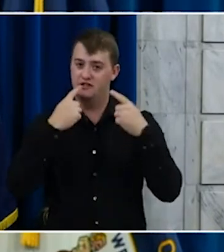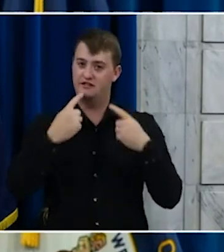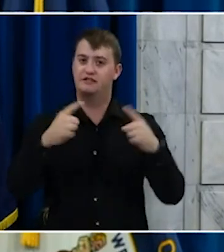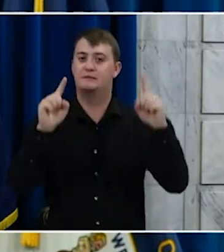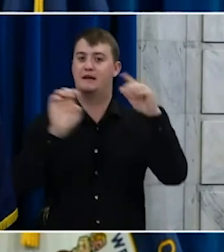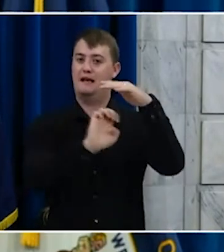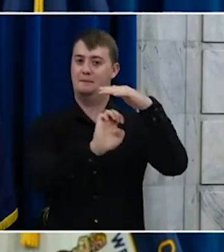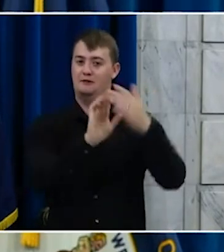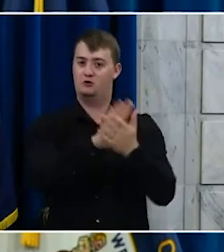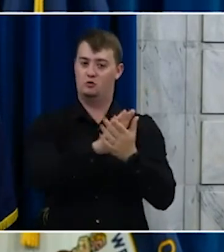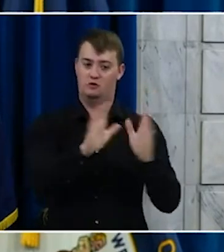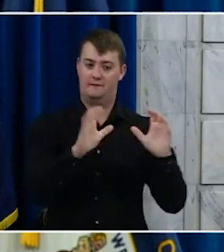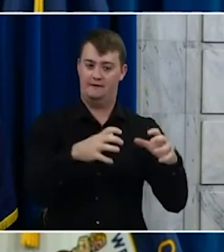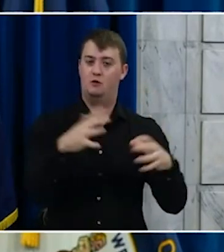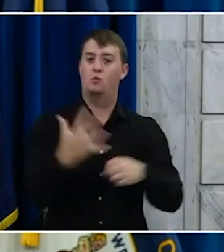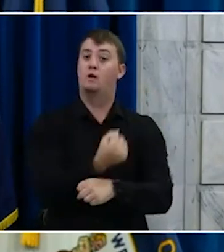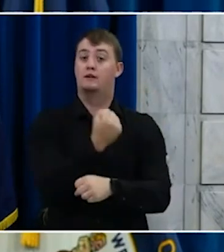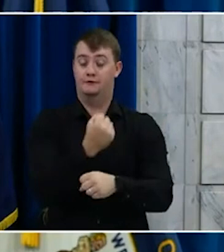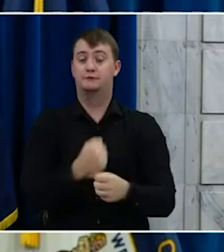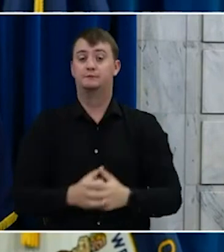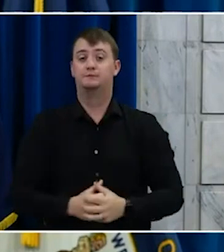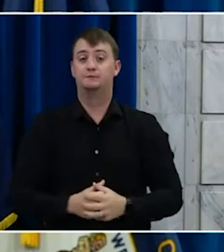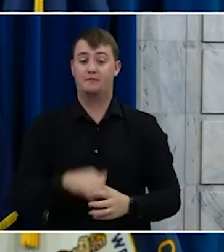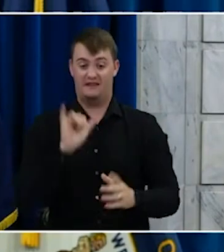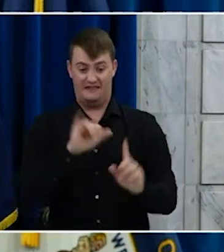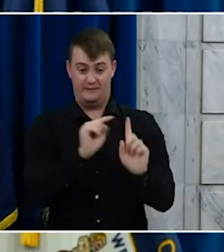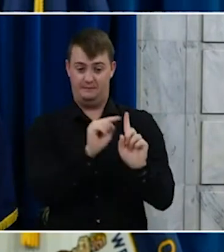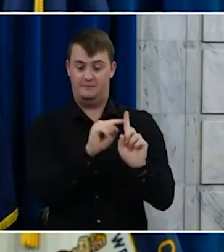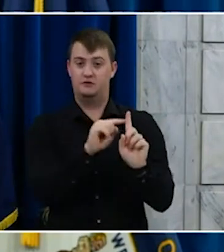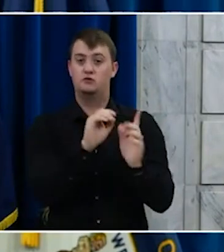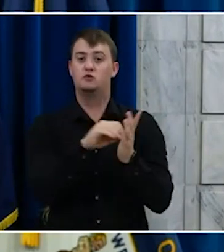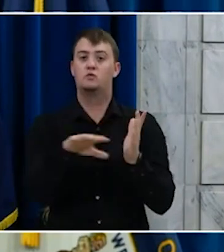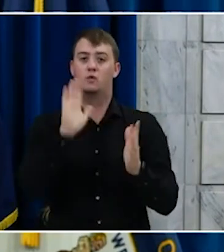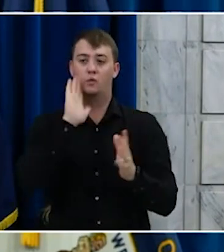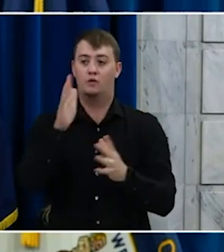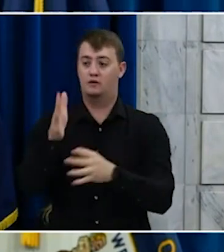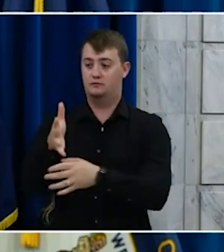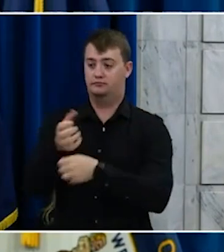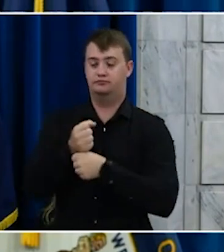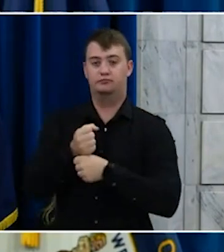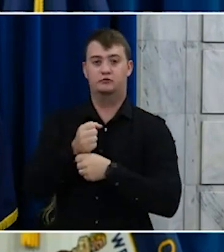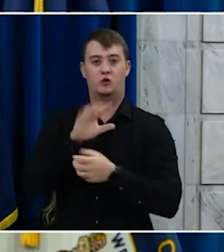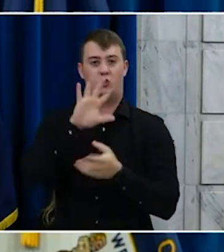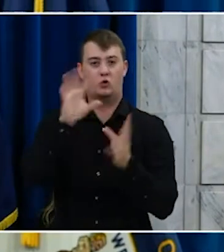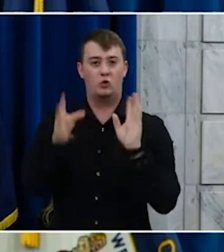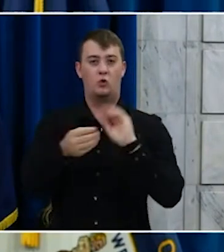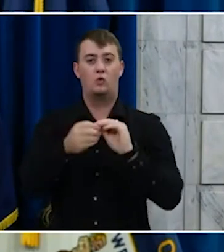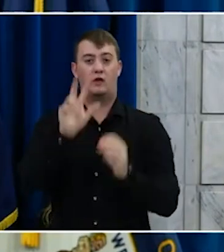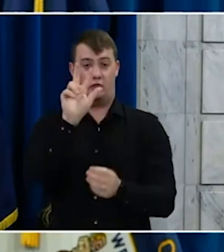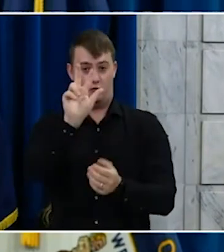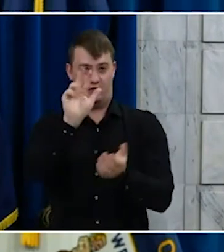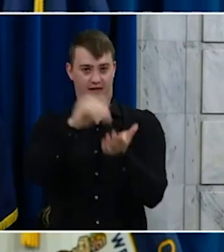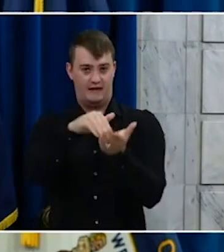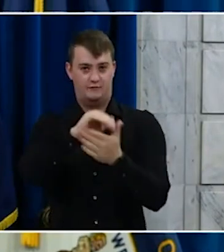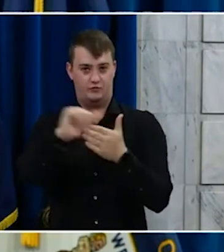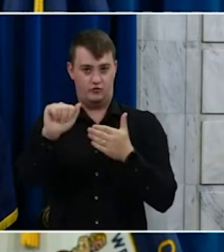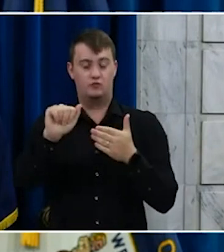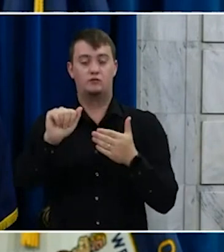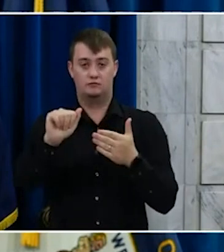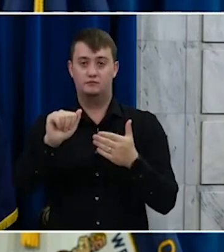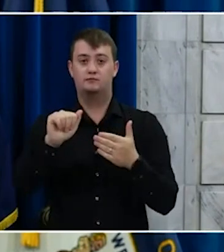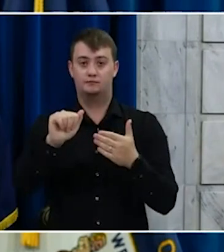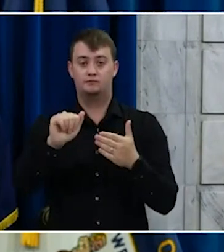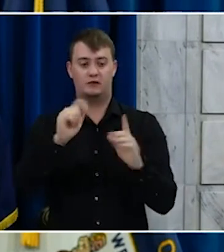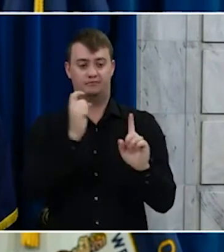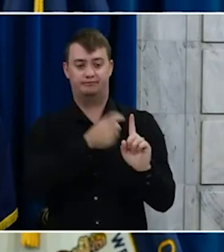Achievement Elementary School Division winner. This individual will receive a total award of $3,000.